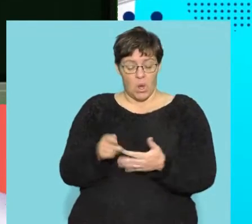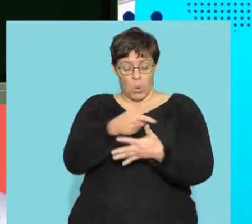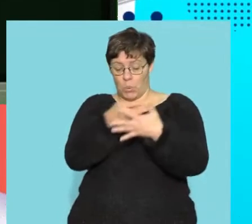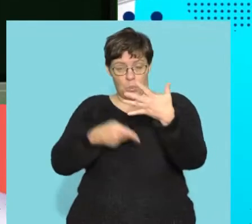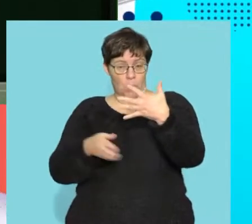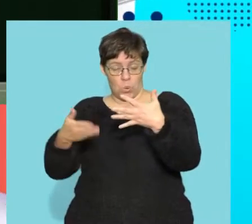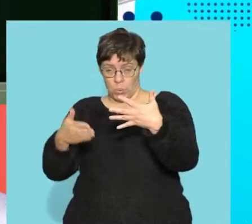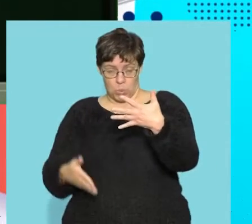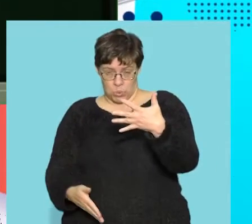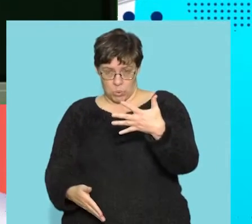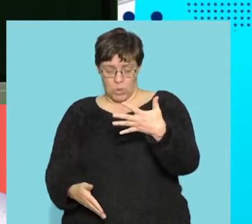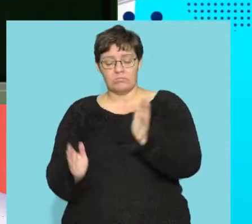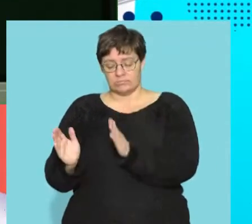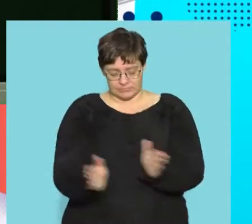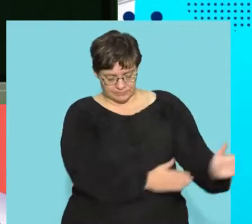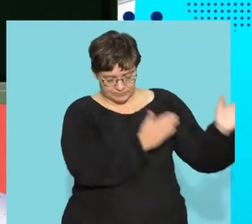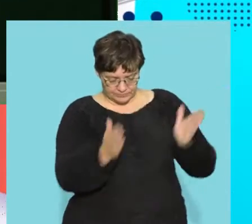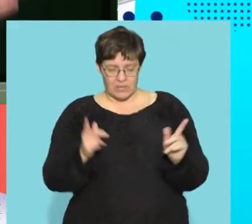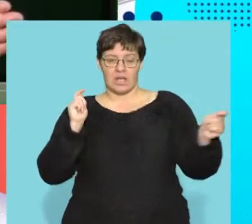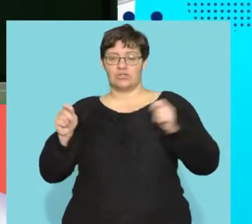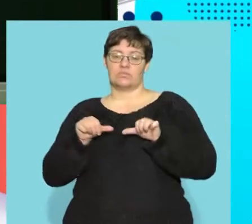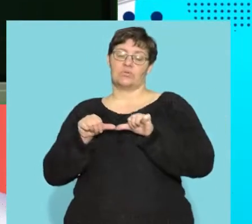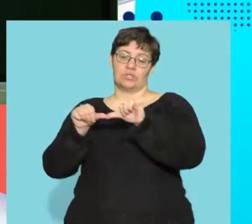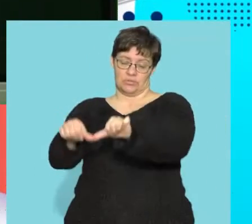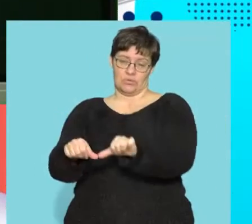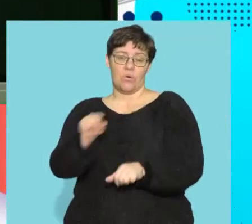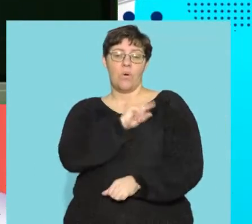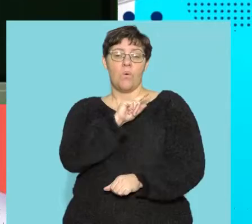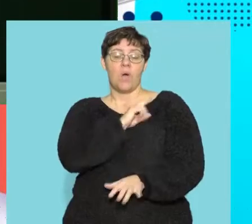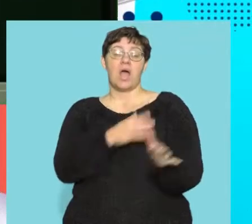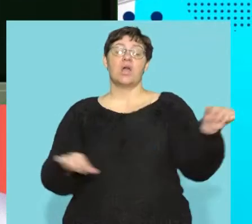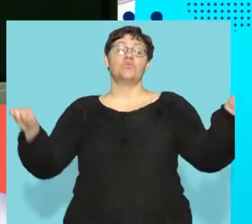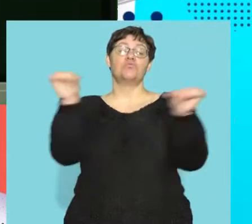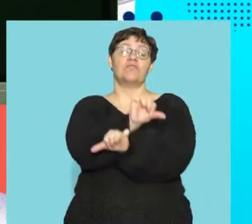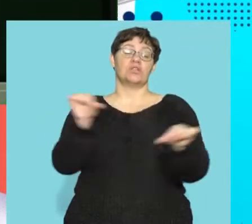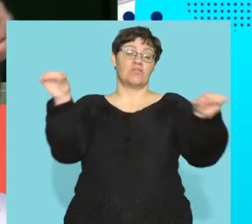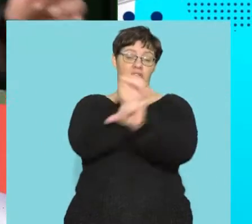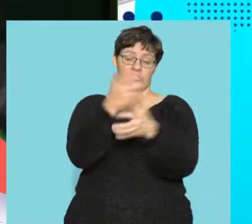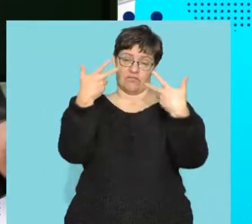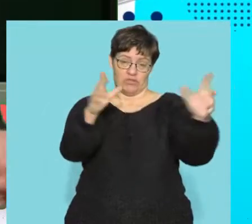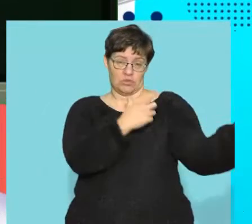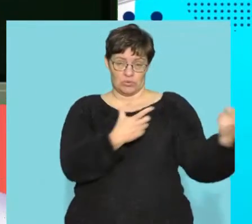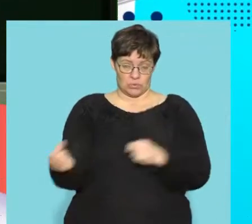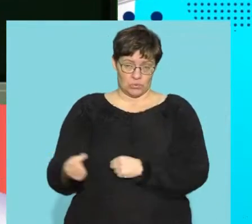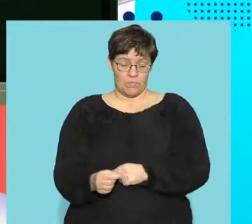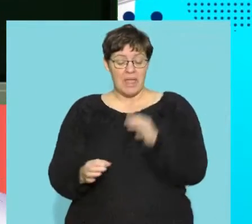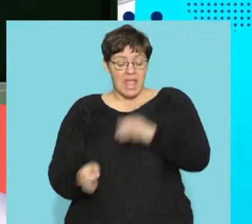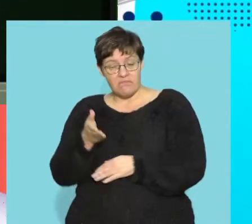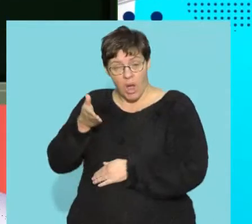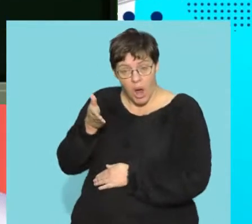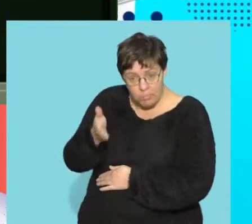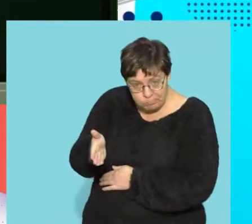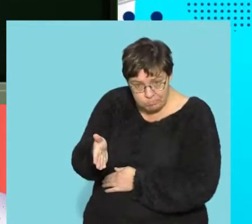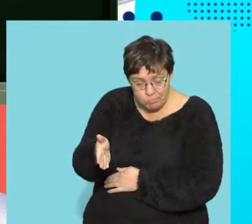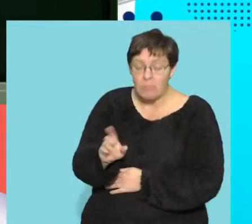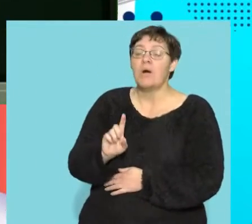appear, you now can continue with your adjustments knowing that the reversals have been done. If they do